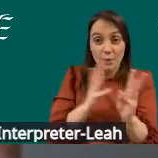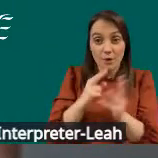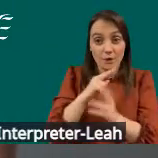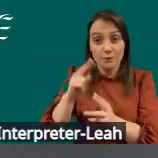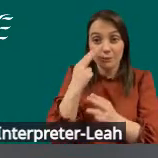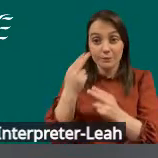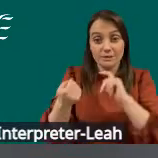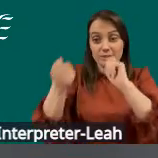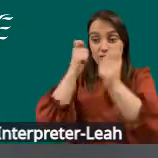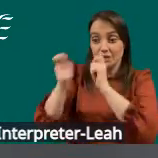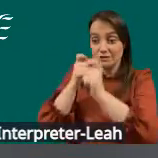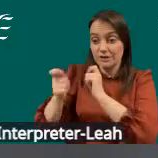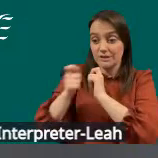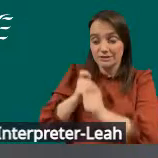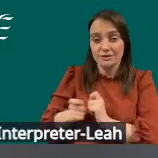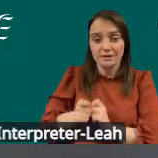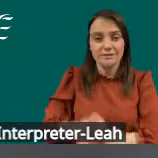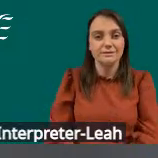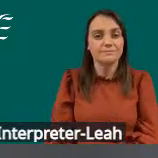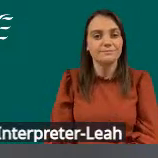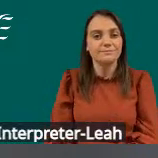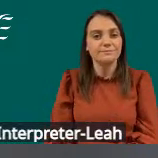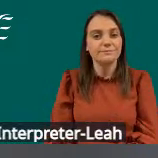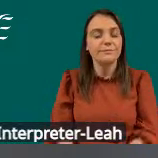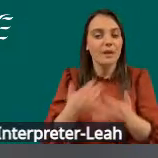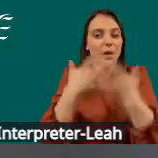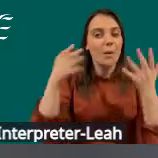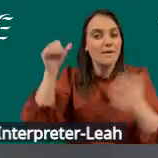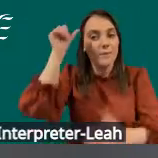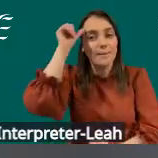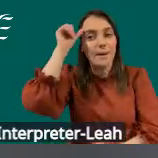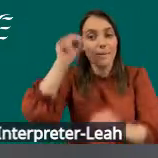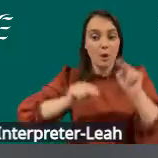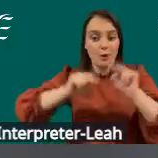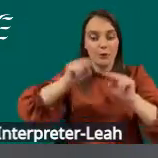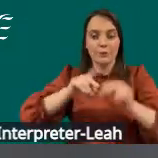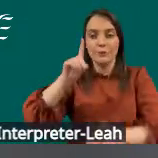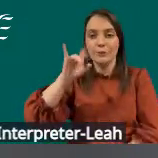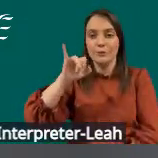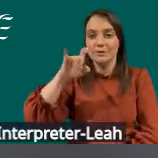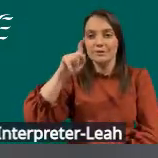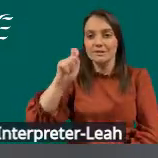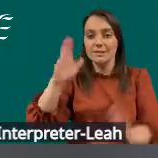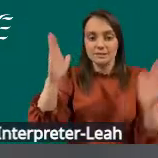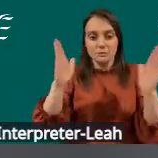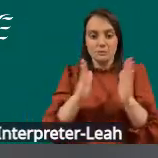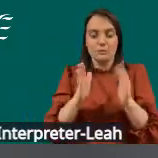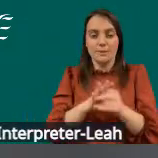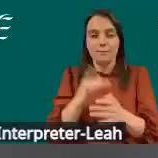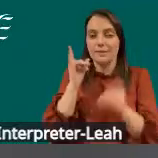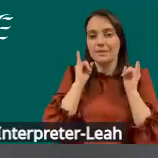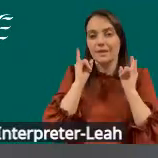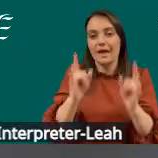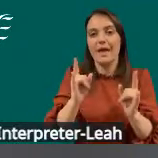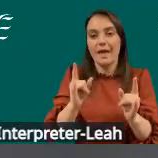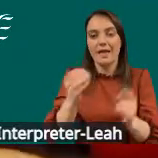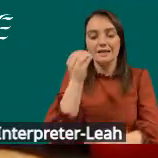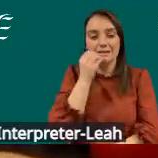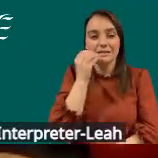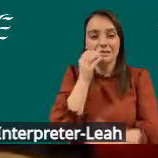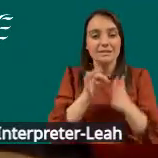them. Remember, however popular new diets are, the healthy eating guidelines have been around for 60 years or